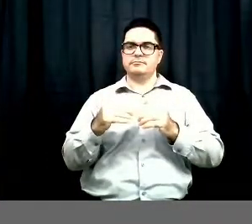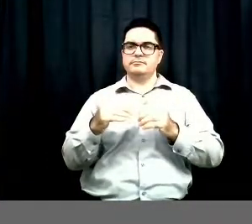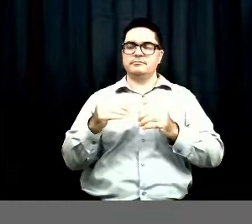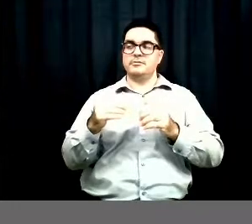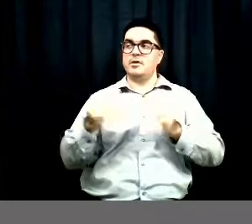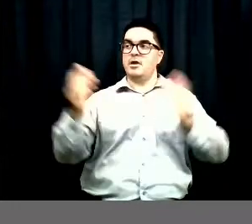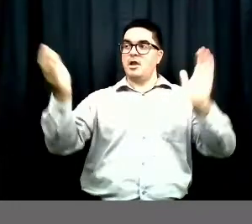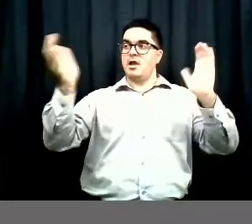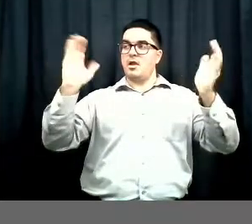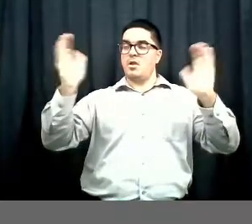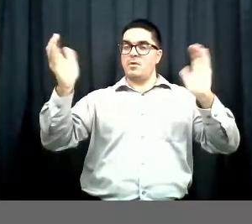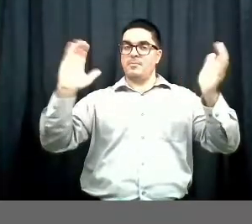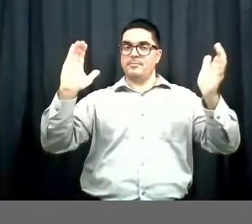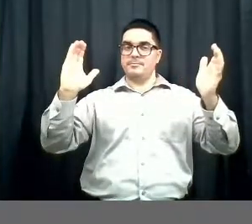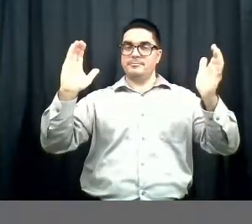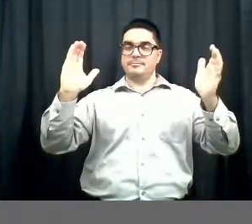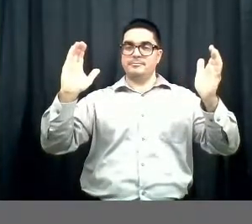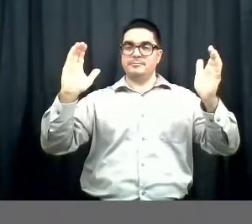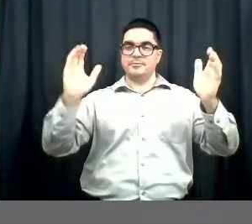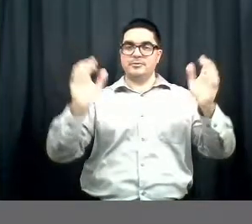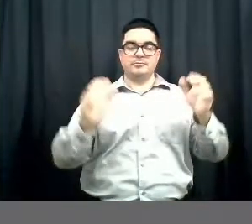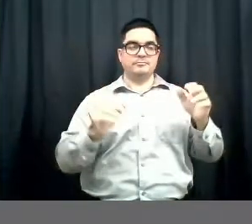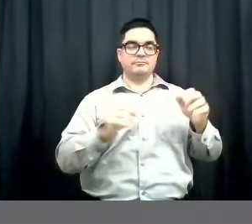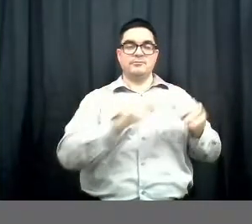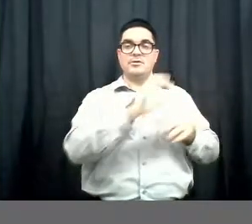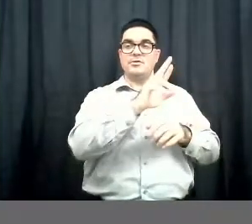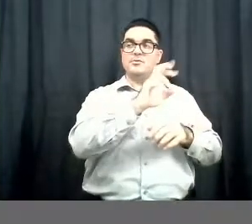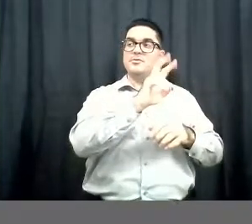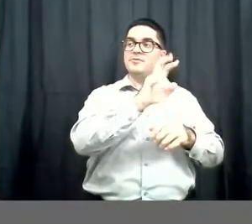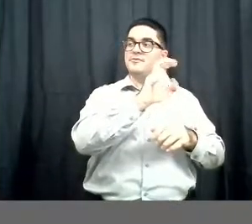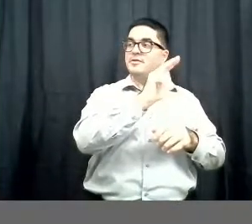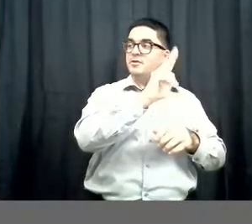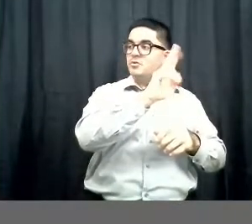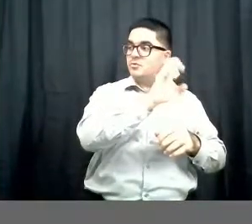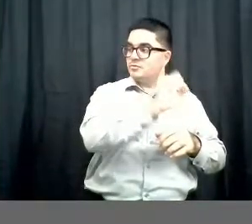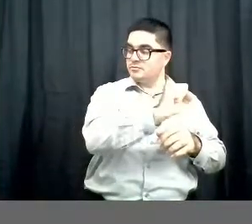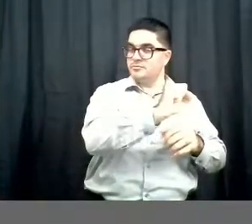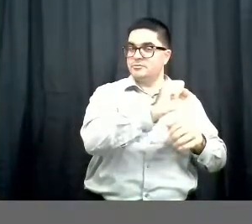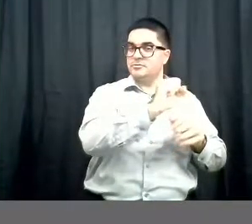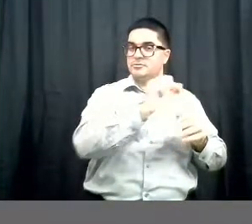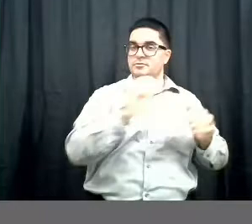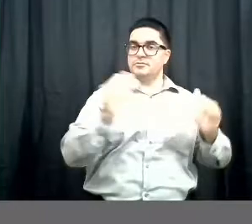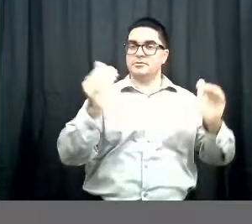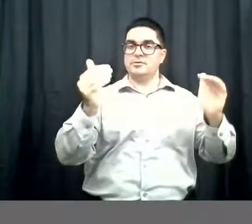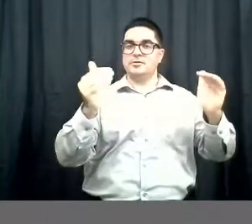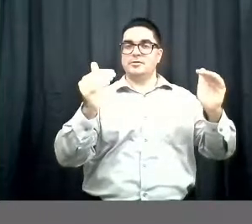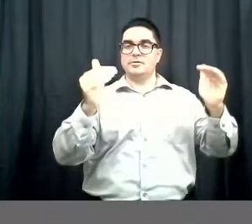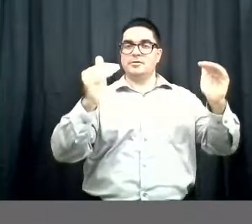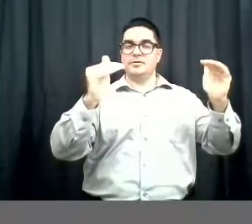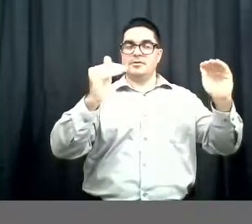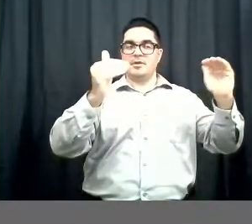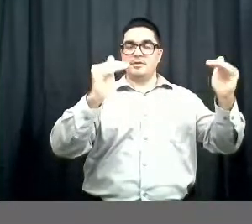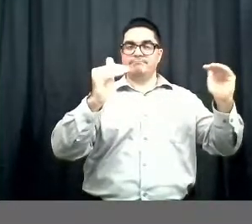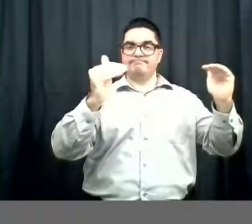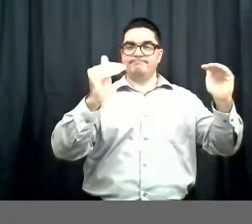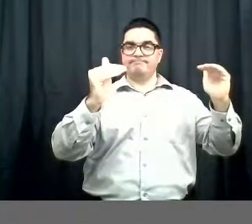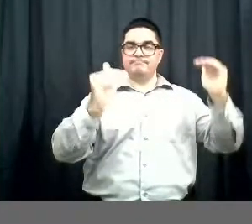any incremental revenues that were not budgeted, any overperformance falls into that TSA and has made it